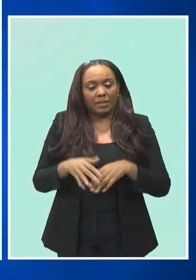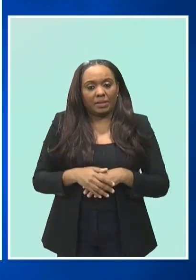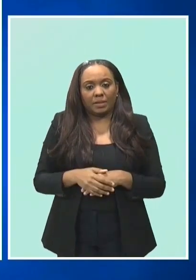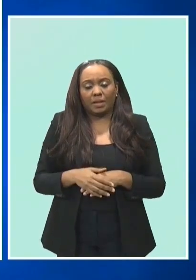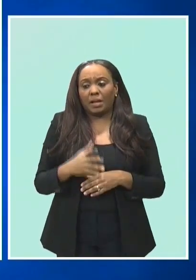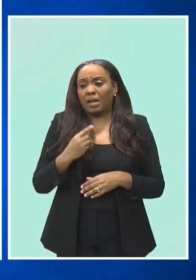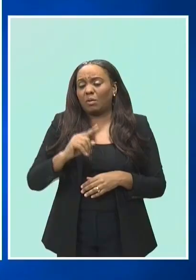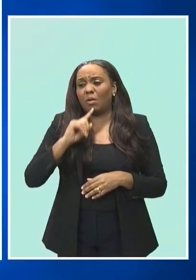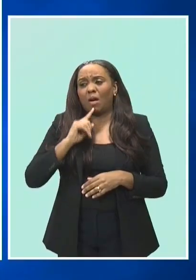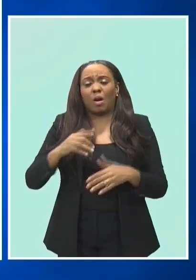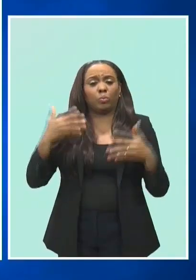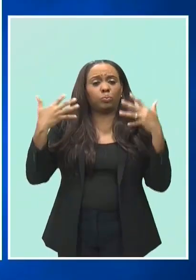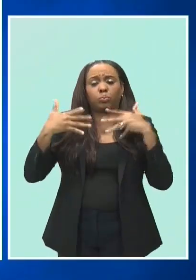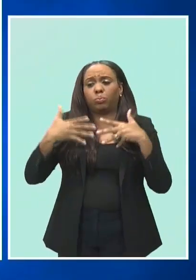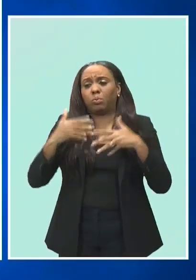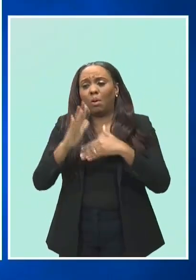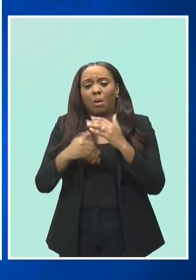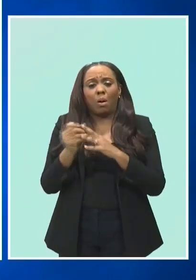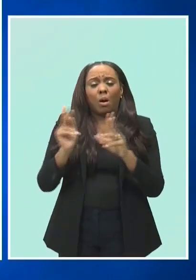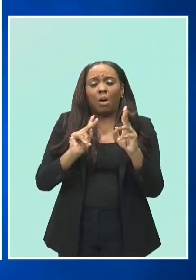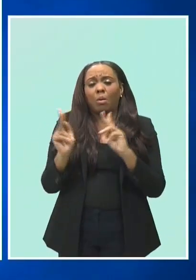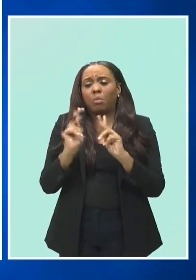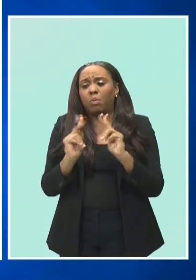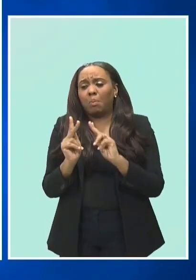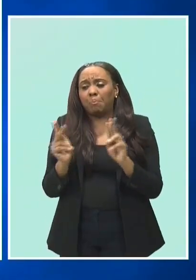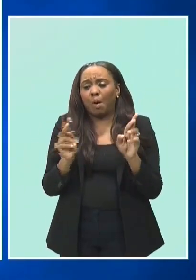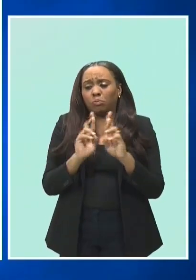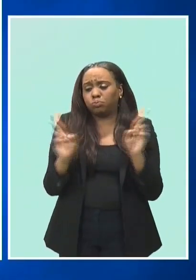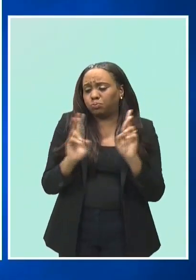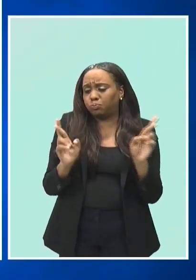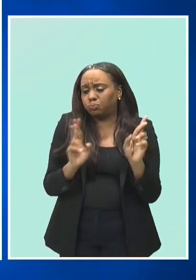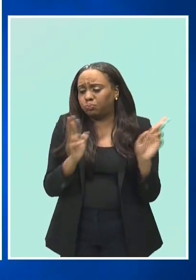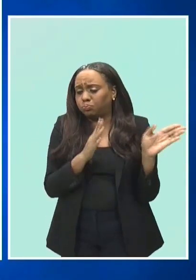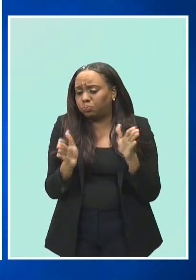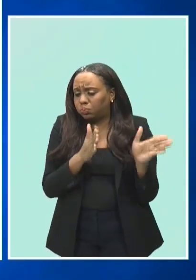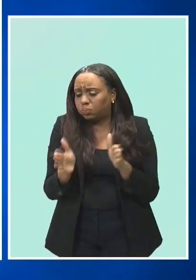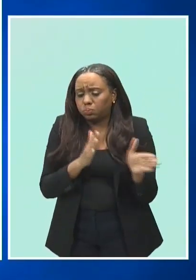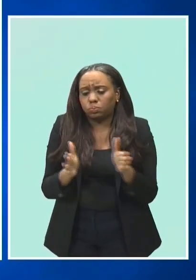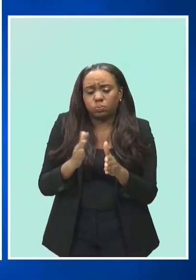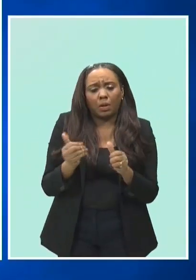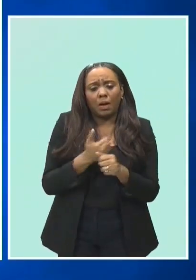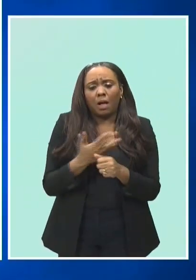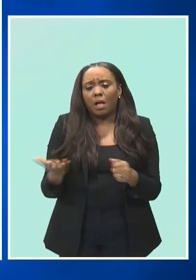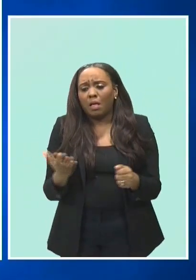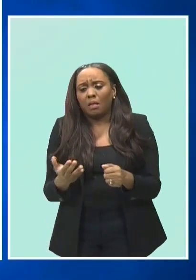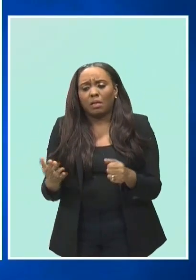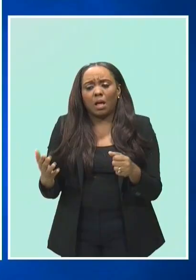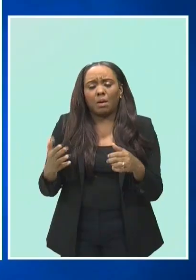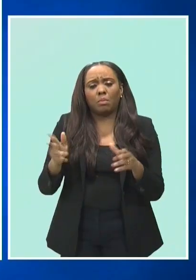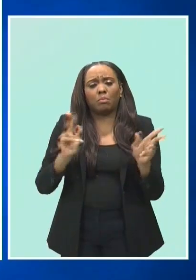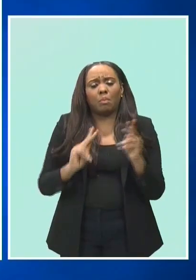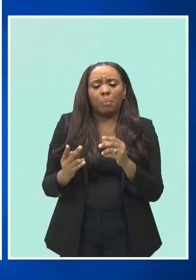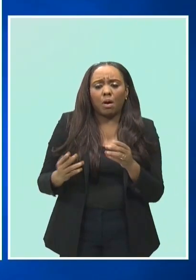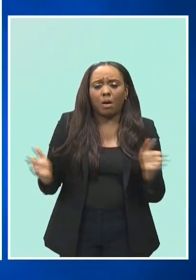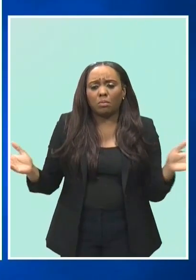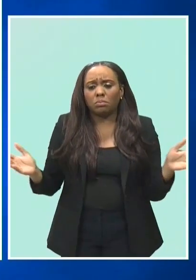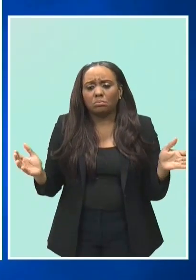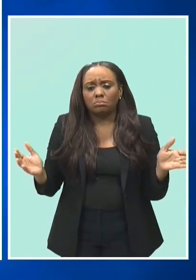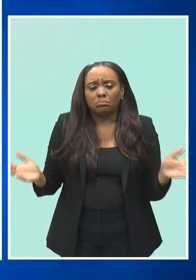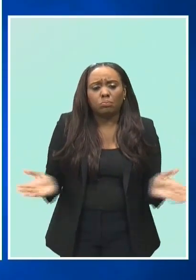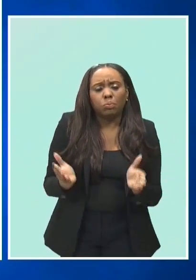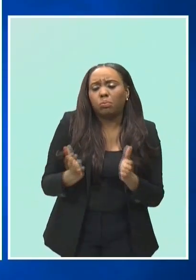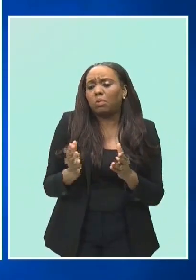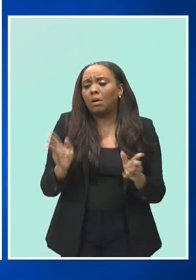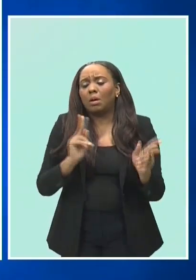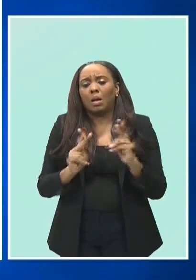just amazing to see how everybody simply came to the table, willing to give their services, you